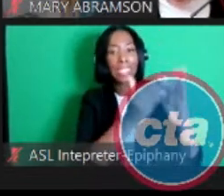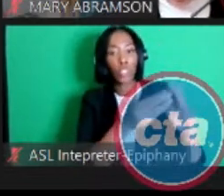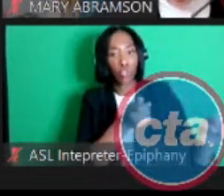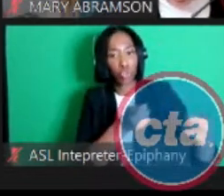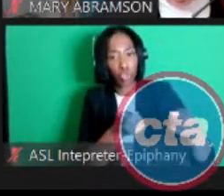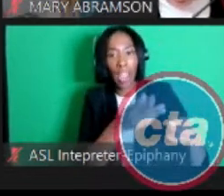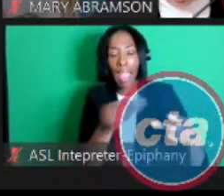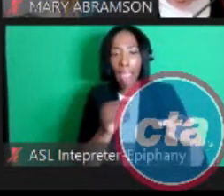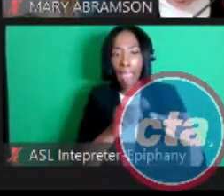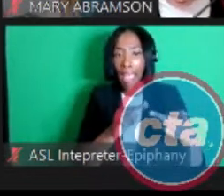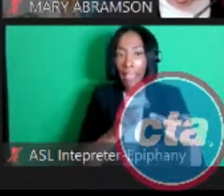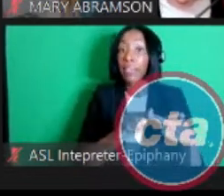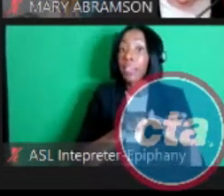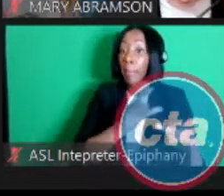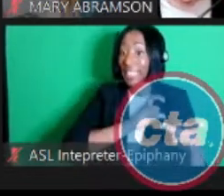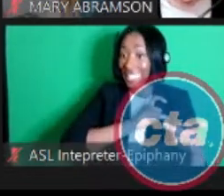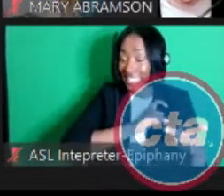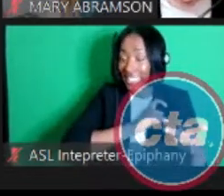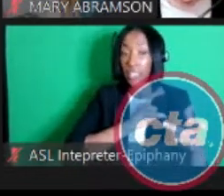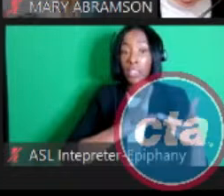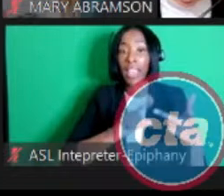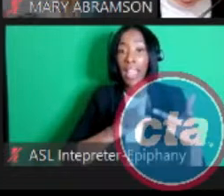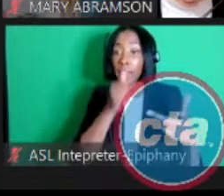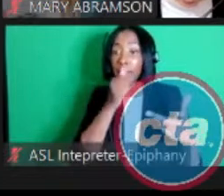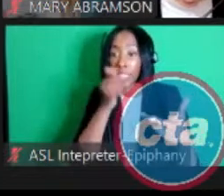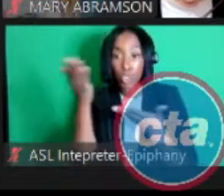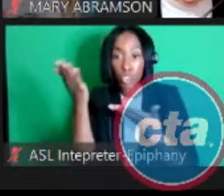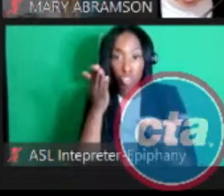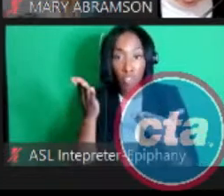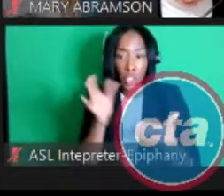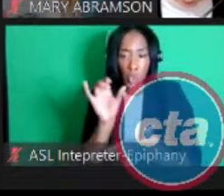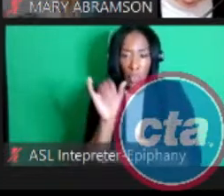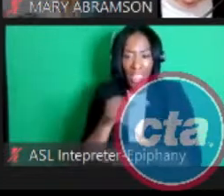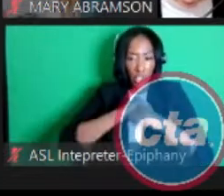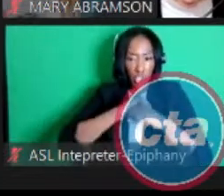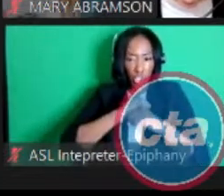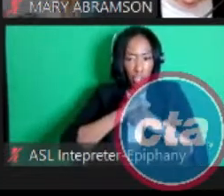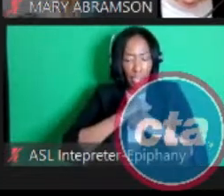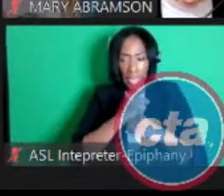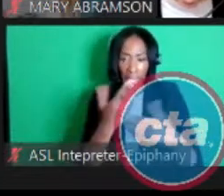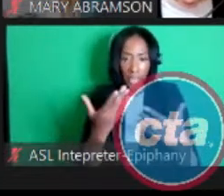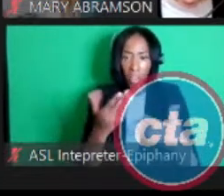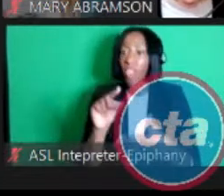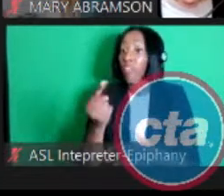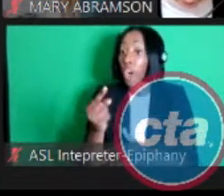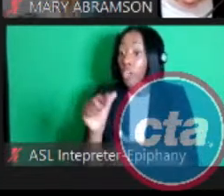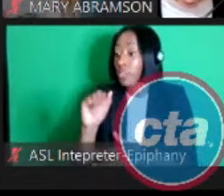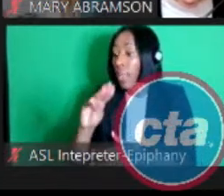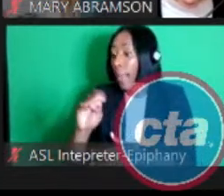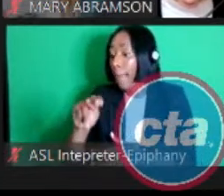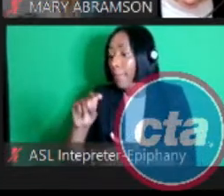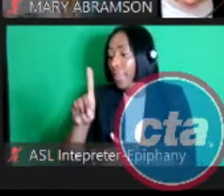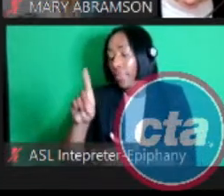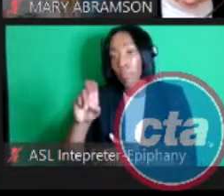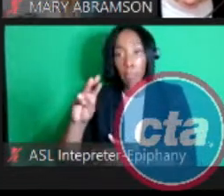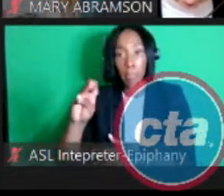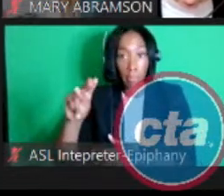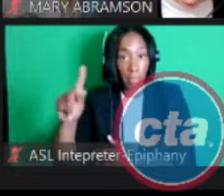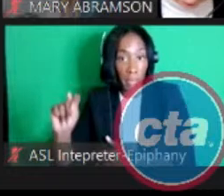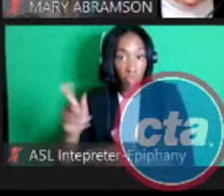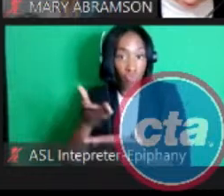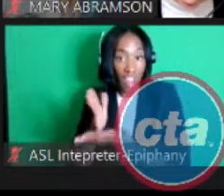the police and the Secret Service. So we don't yet know what the First Amendment rights footprint is going to look like for